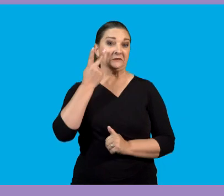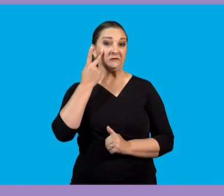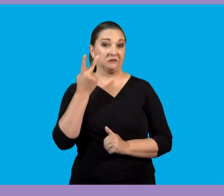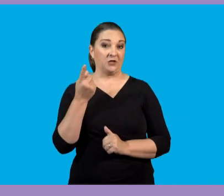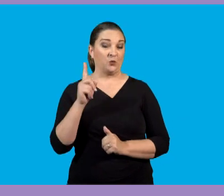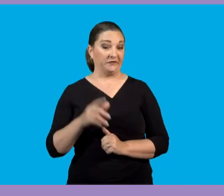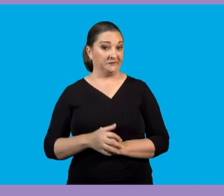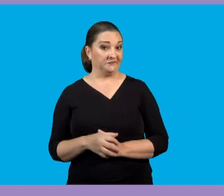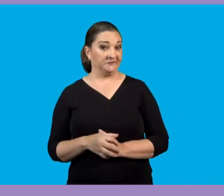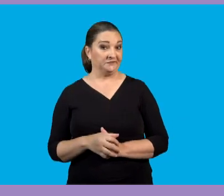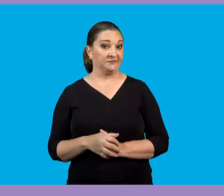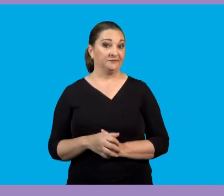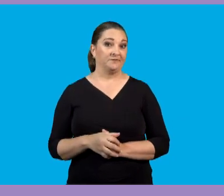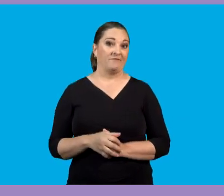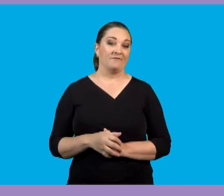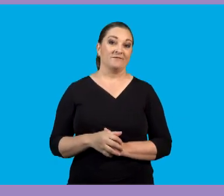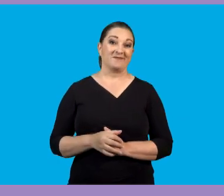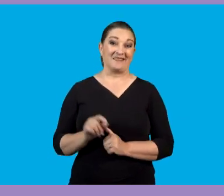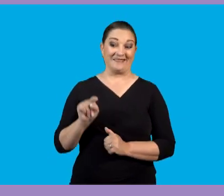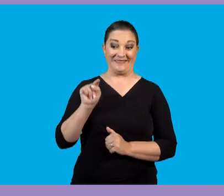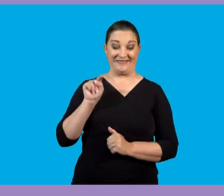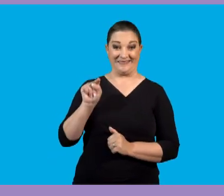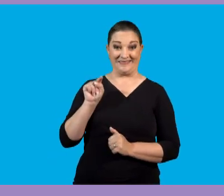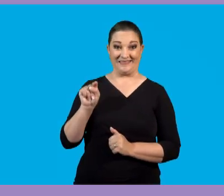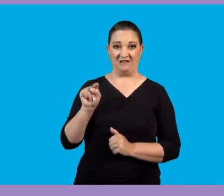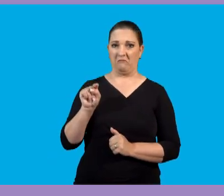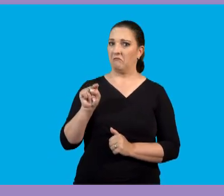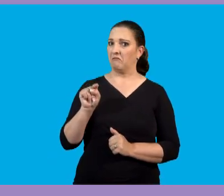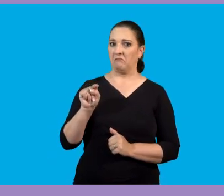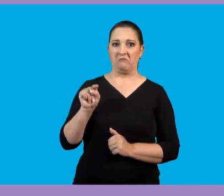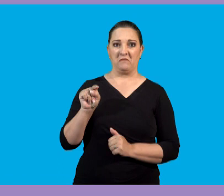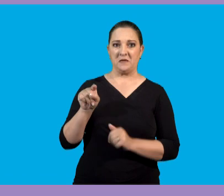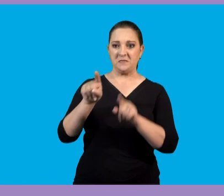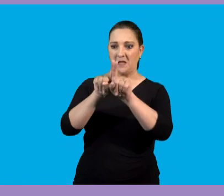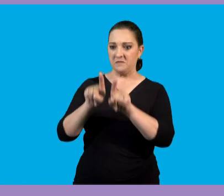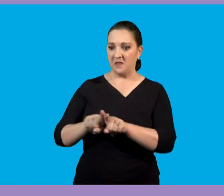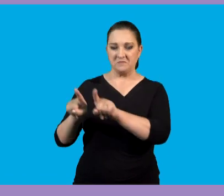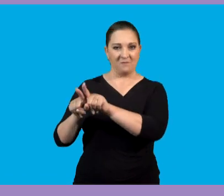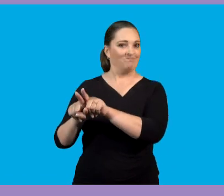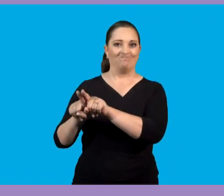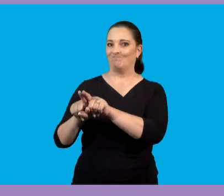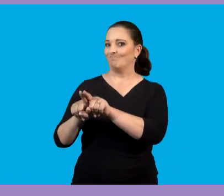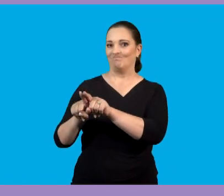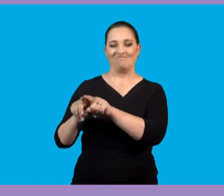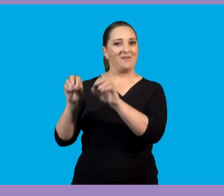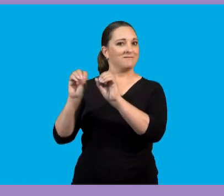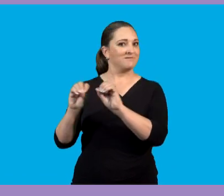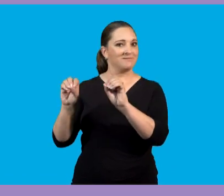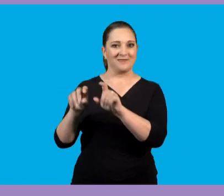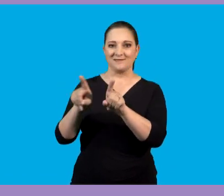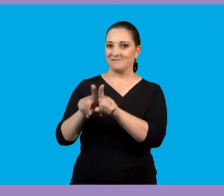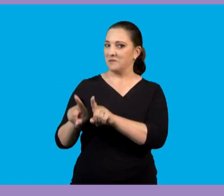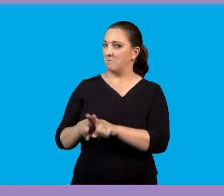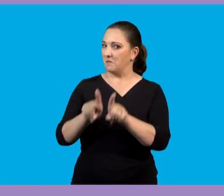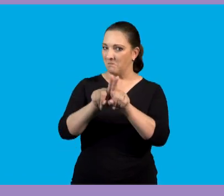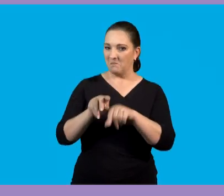what do we see about this triangle? This triangle, none of the sides are equal. So none of the